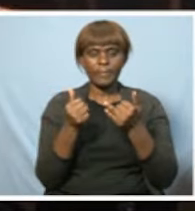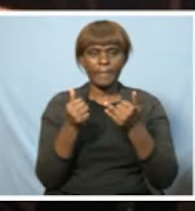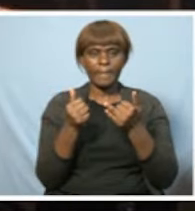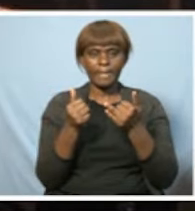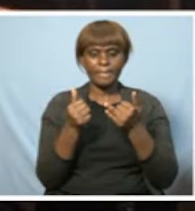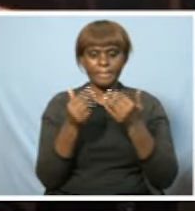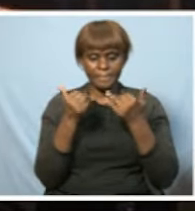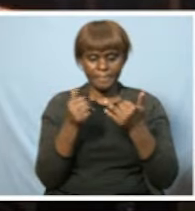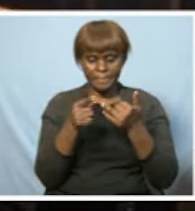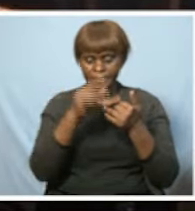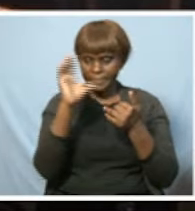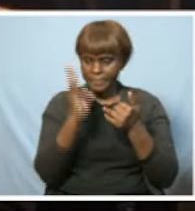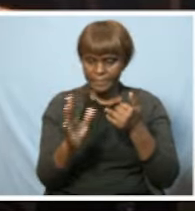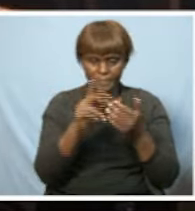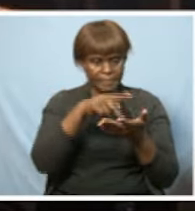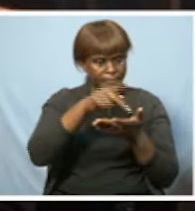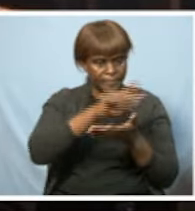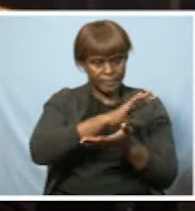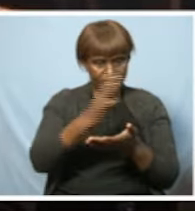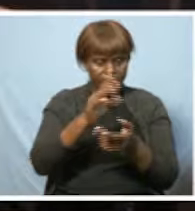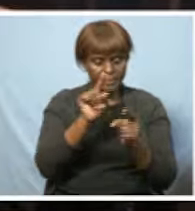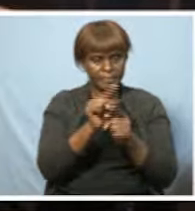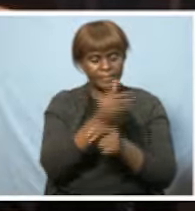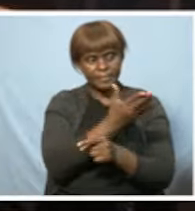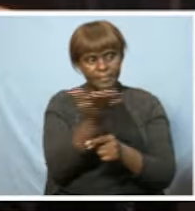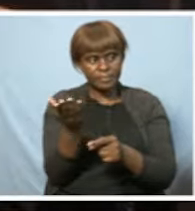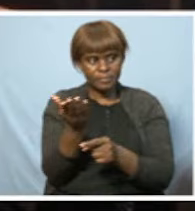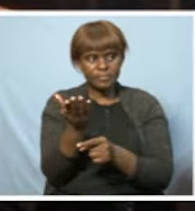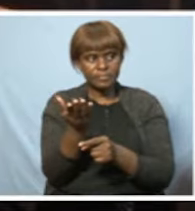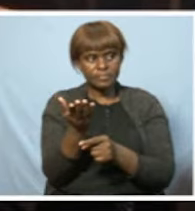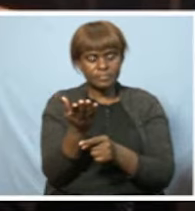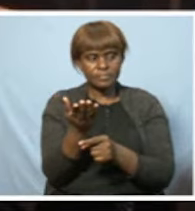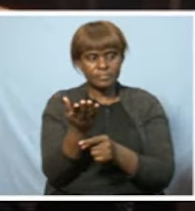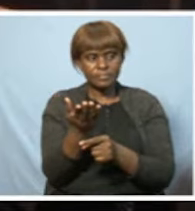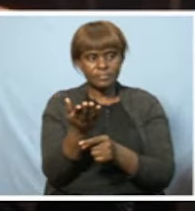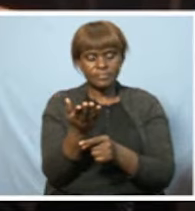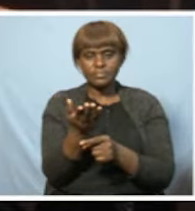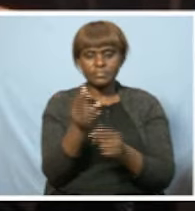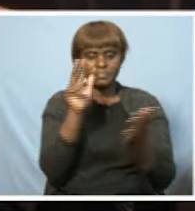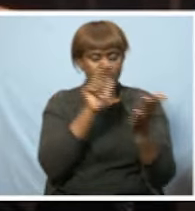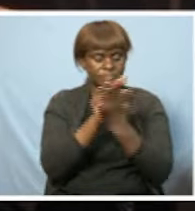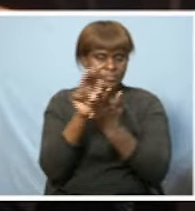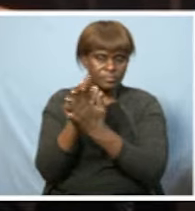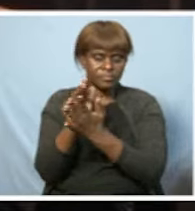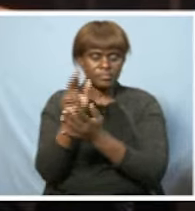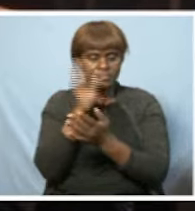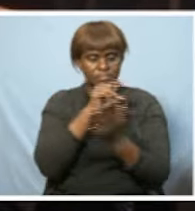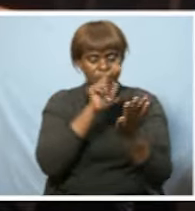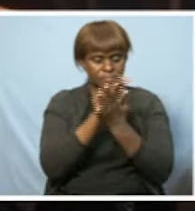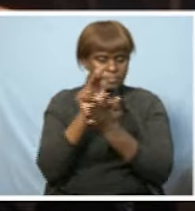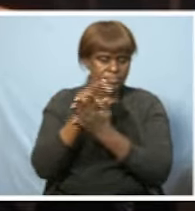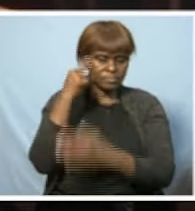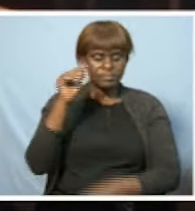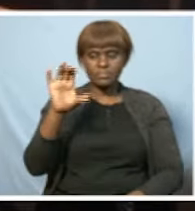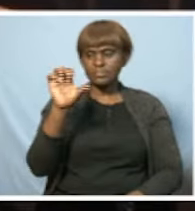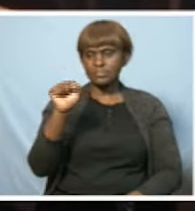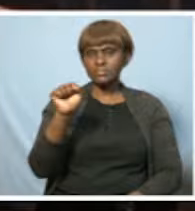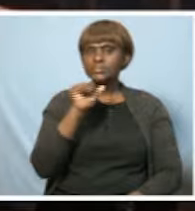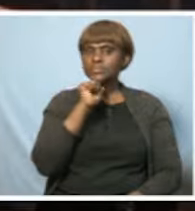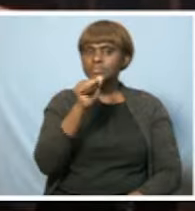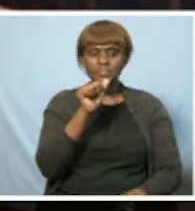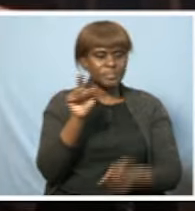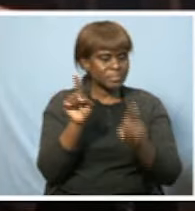it is never acquitted, and the designation for the CS was not